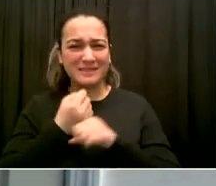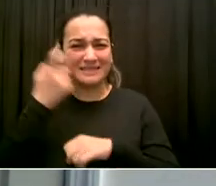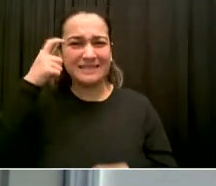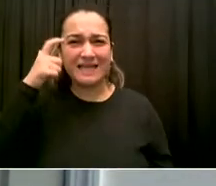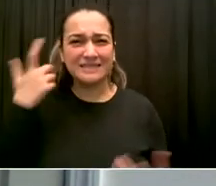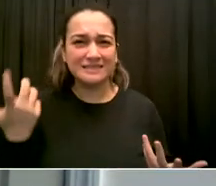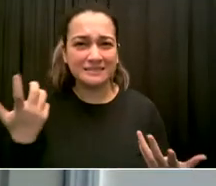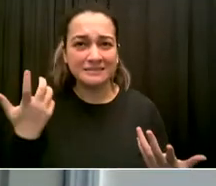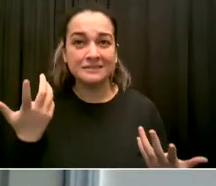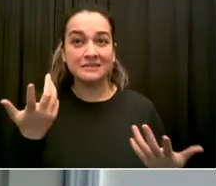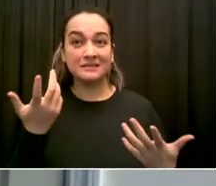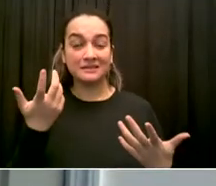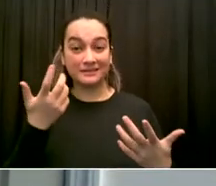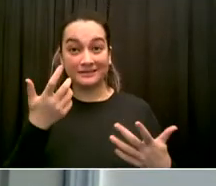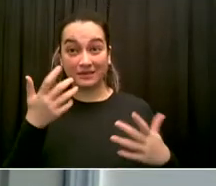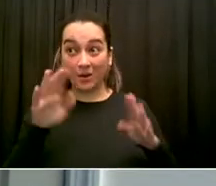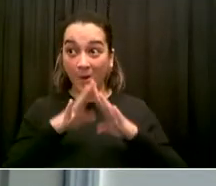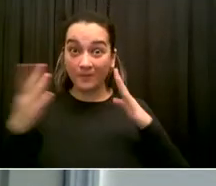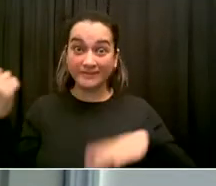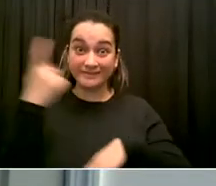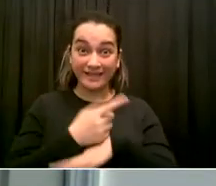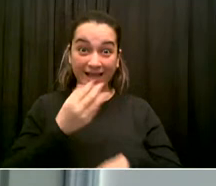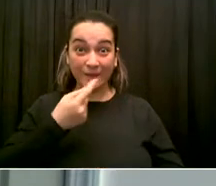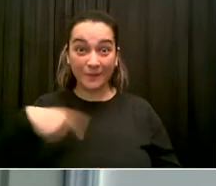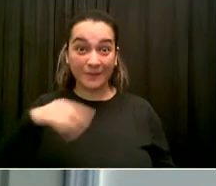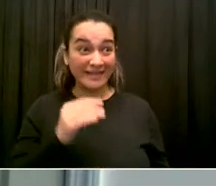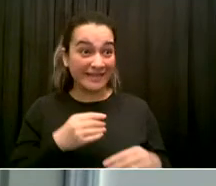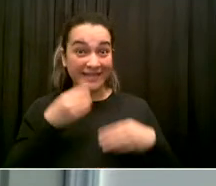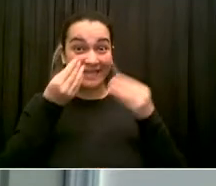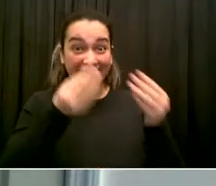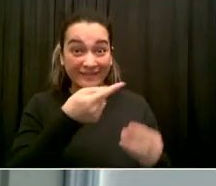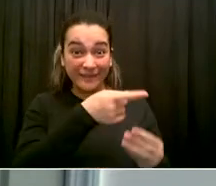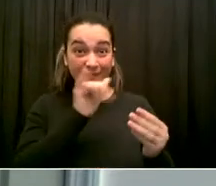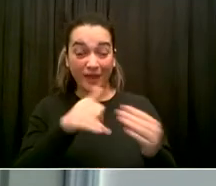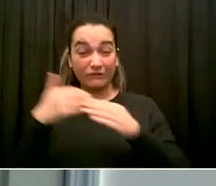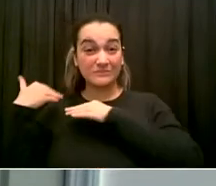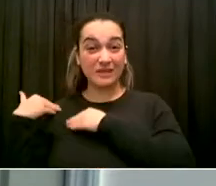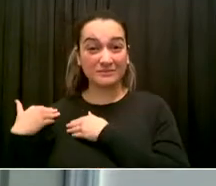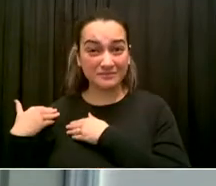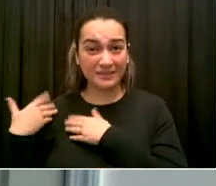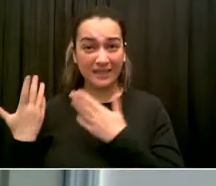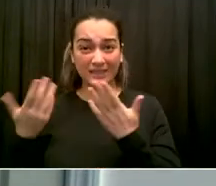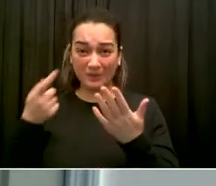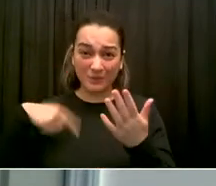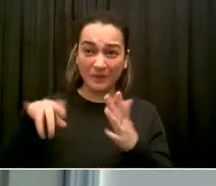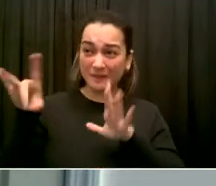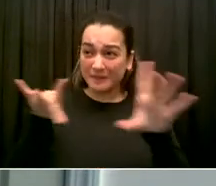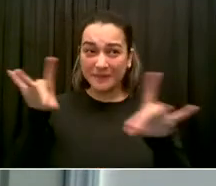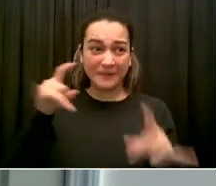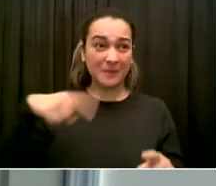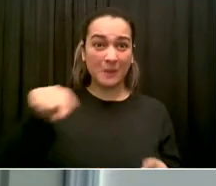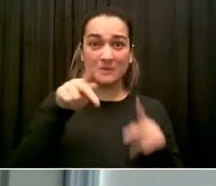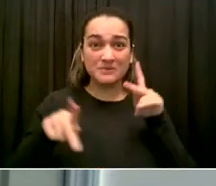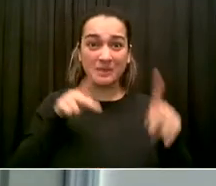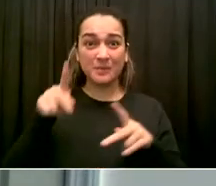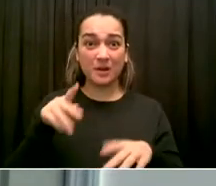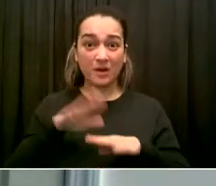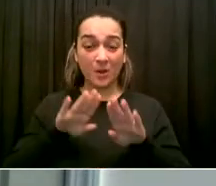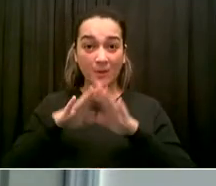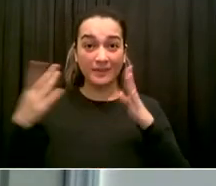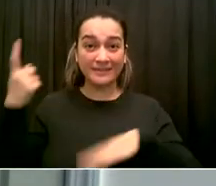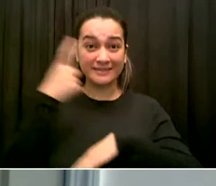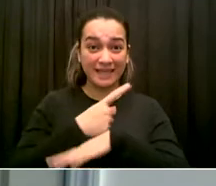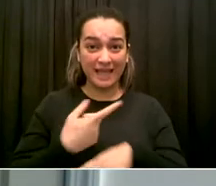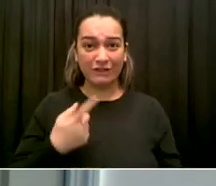Mets lineup or the fact that Zach Gallen, an up-and-coming great young right-hander in the National League, got hurt